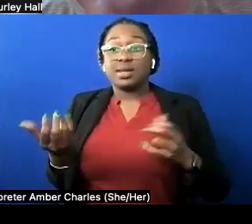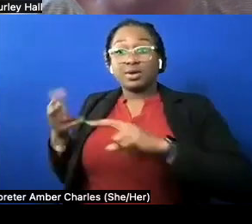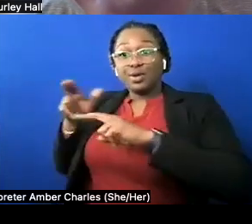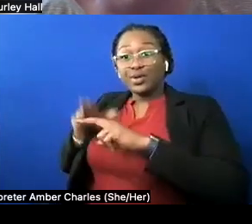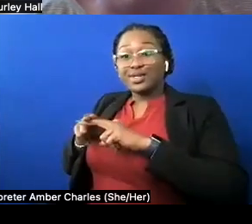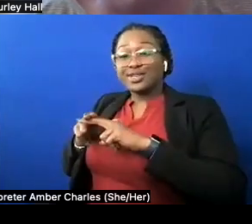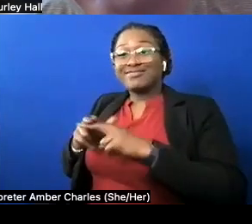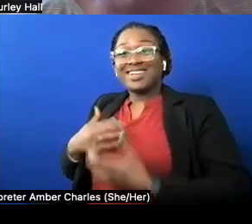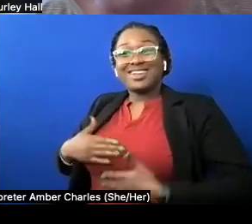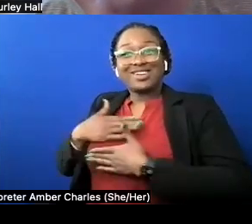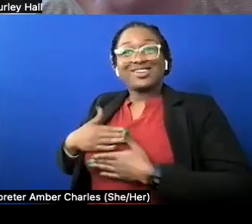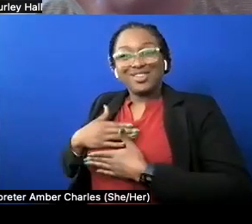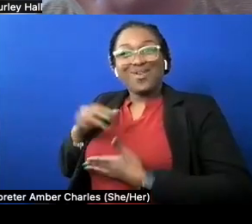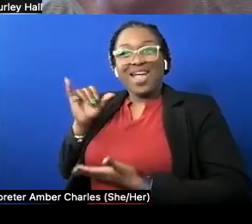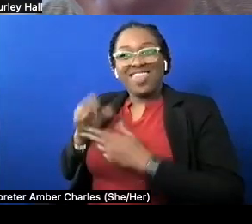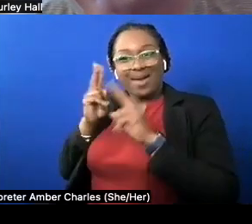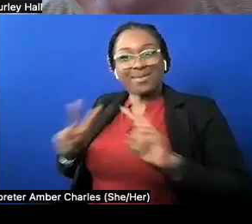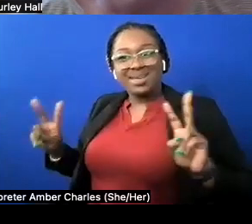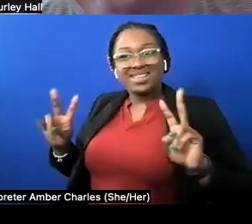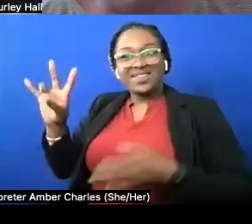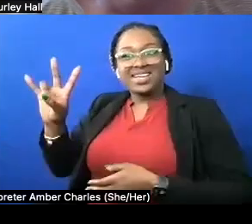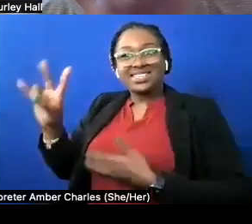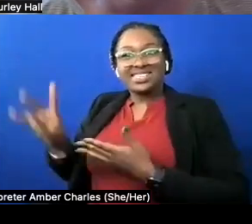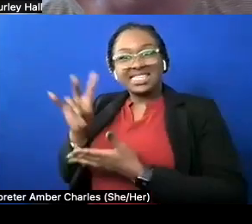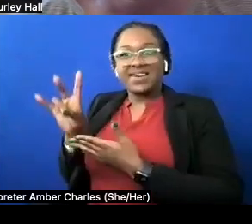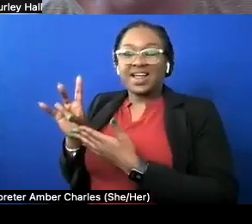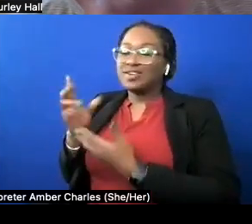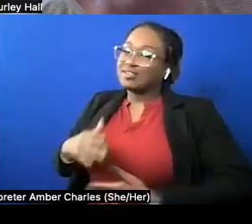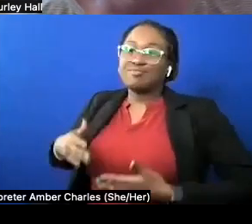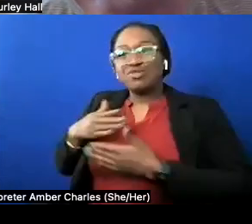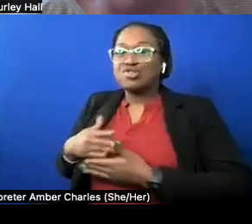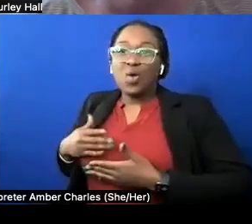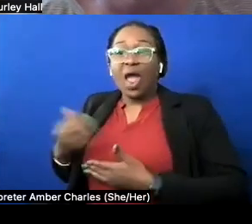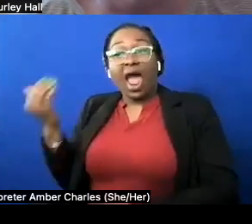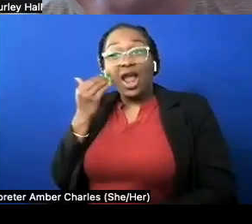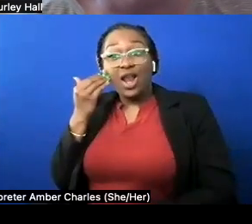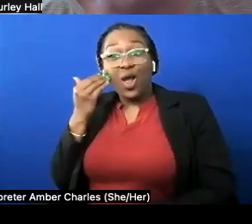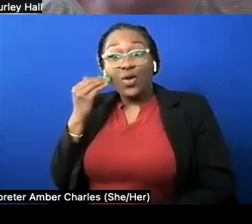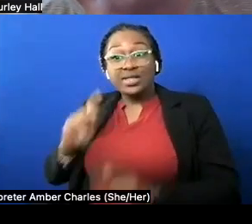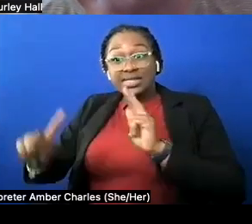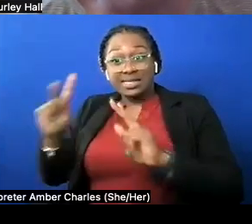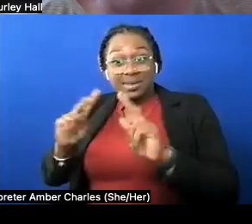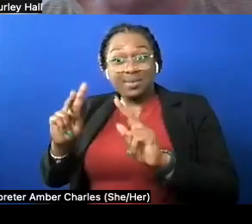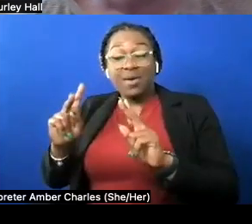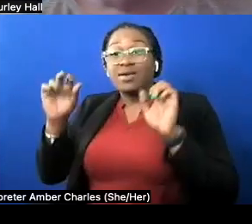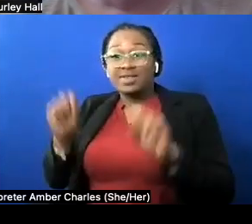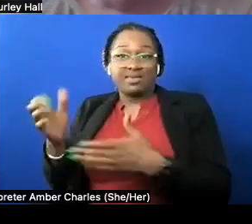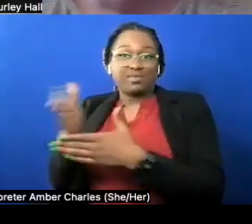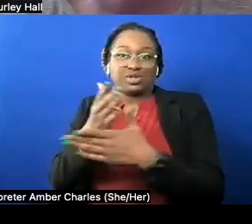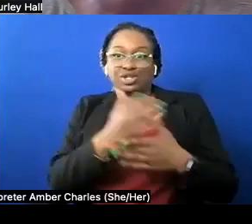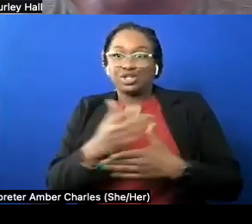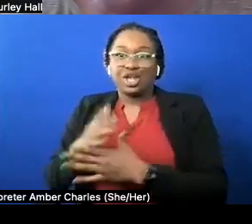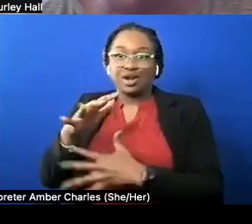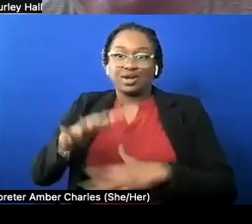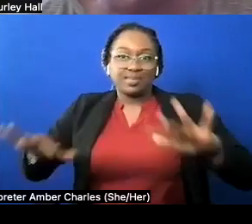like 7 hours and be overjoyed that I know these people and was able to share space with them today. So I